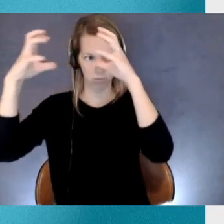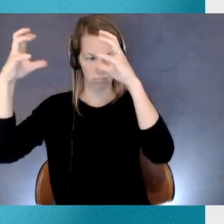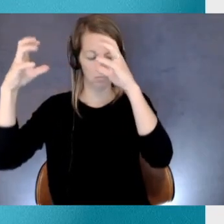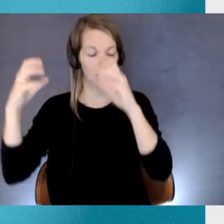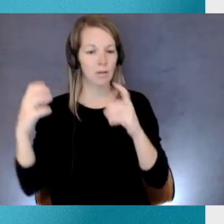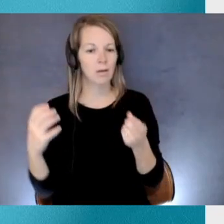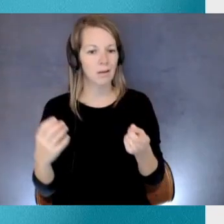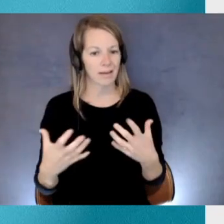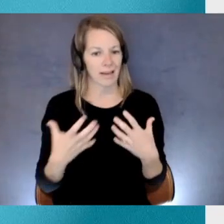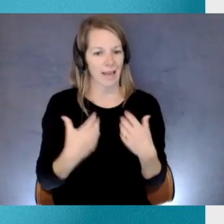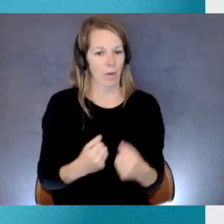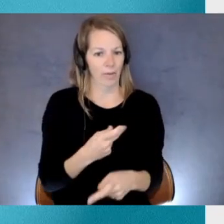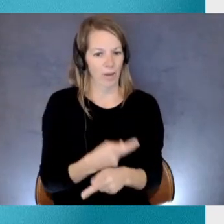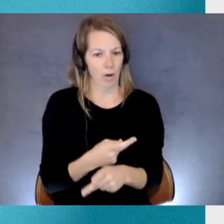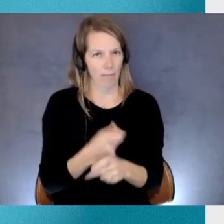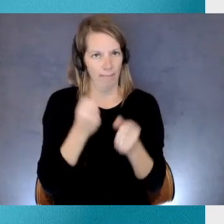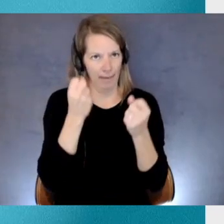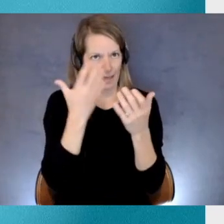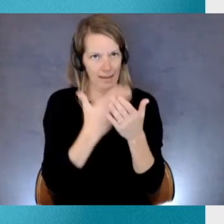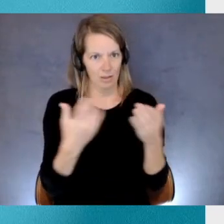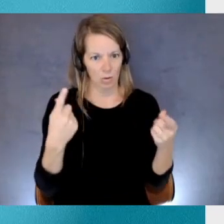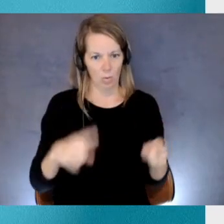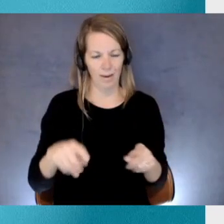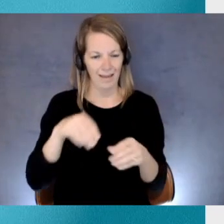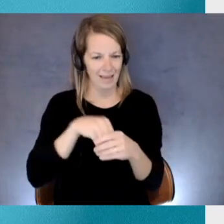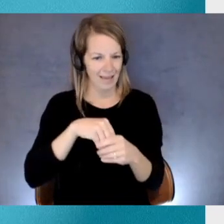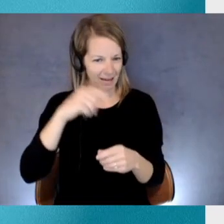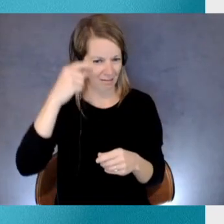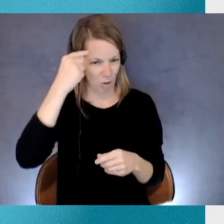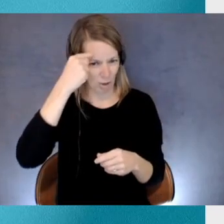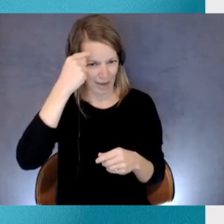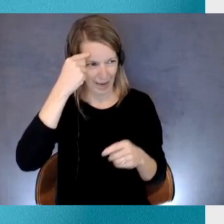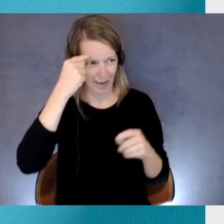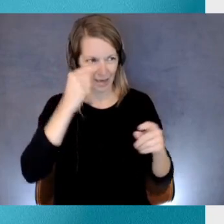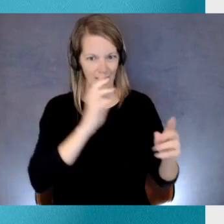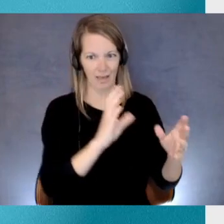imagine all kinds of interesting things that happen in that difference, right?